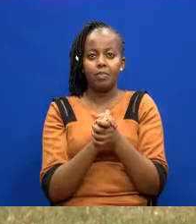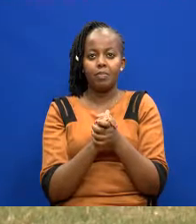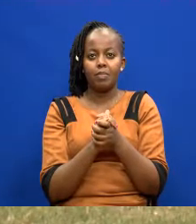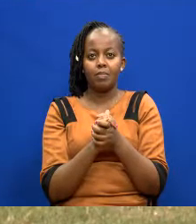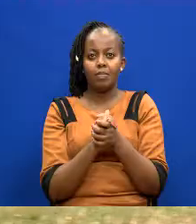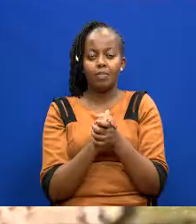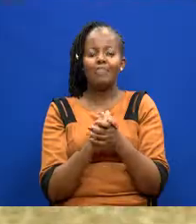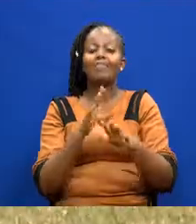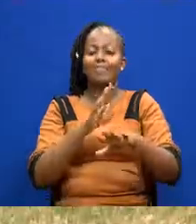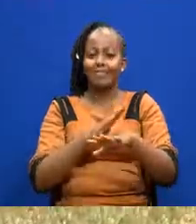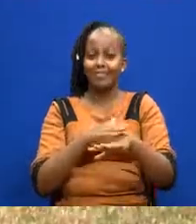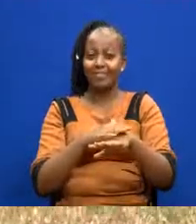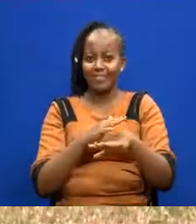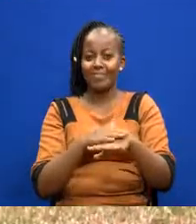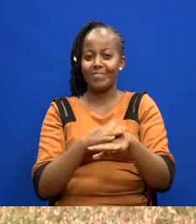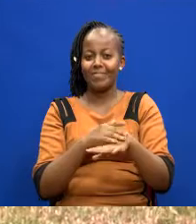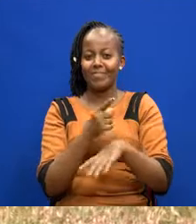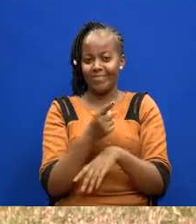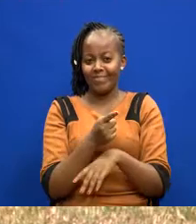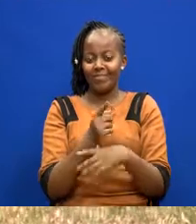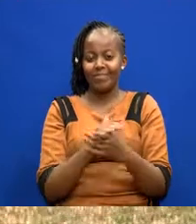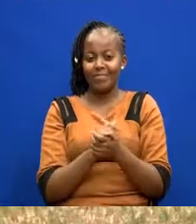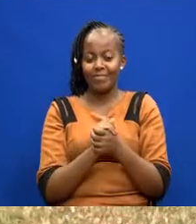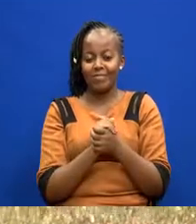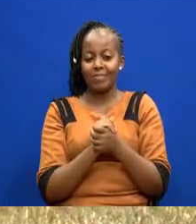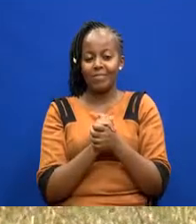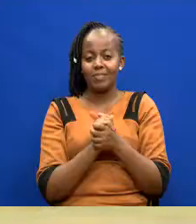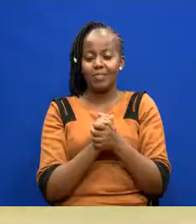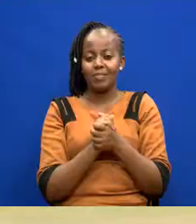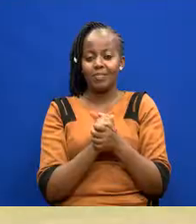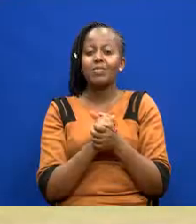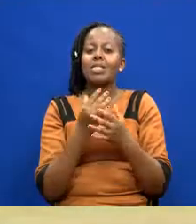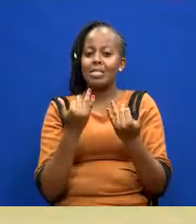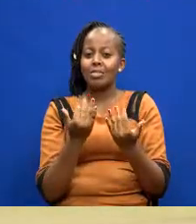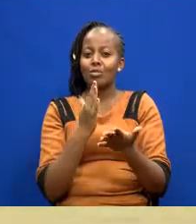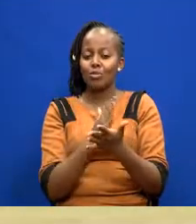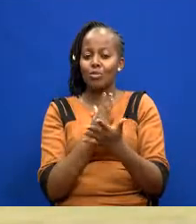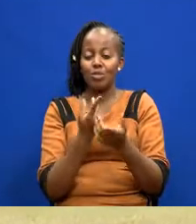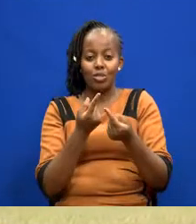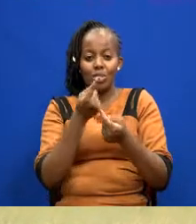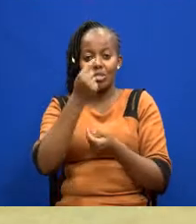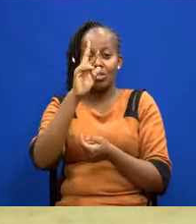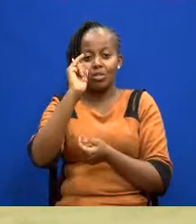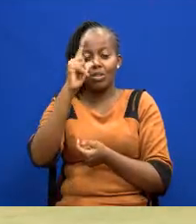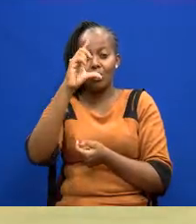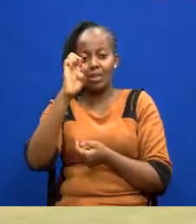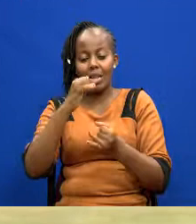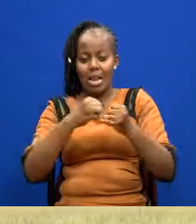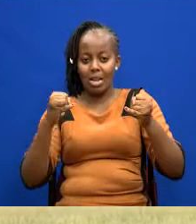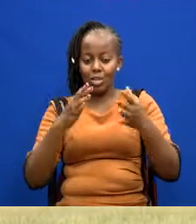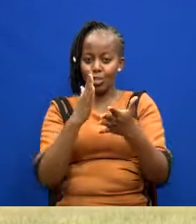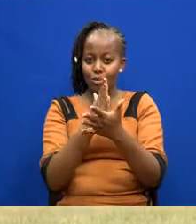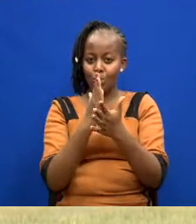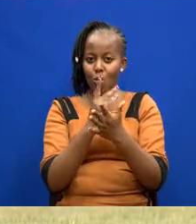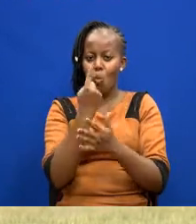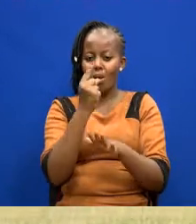Time. He's trying to be clever. Don't allow it. Okay. Your try line is just a